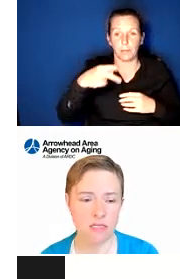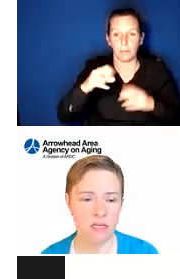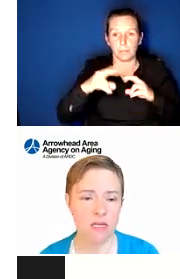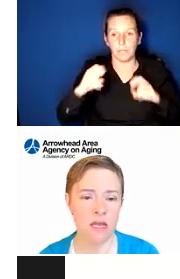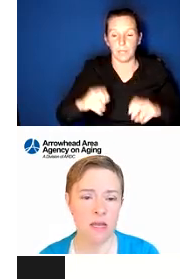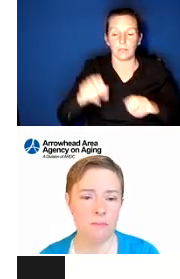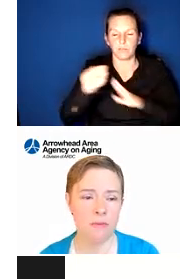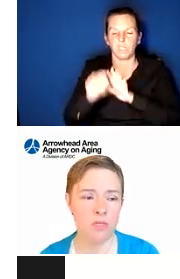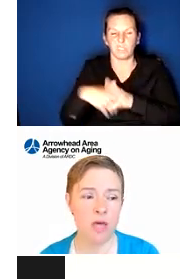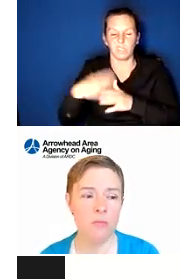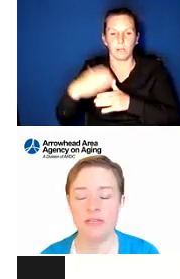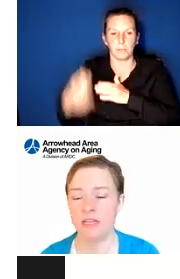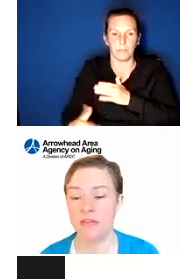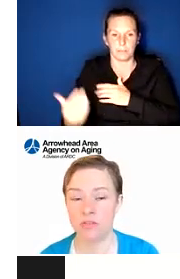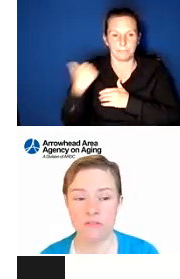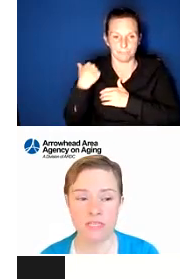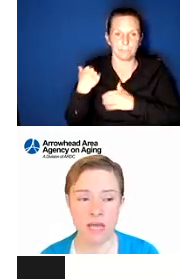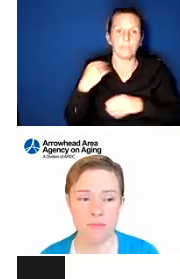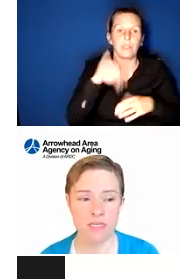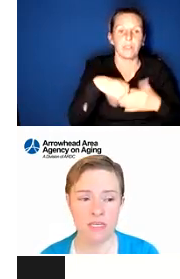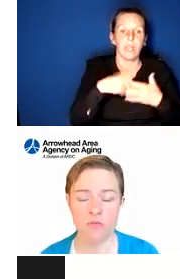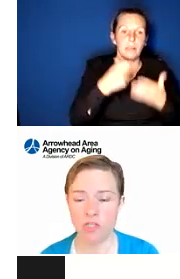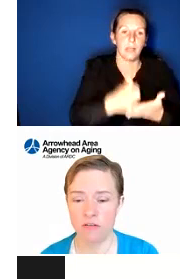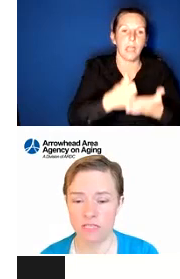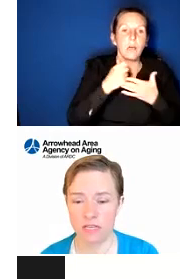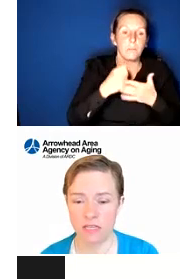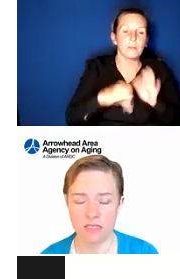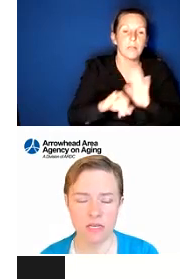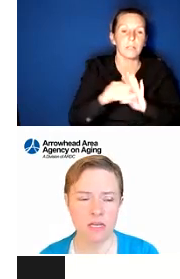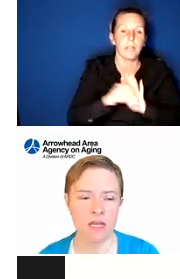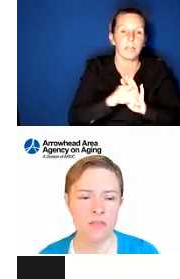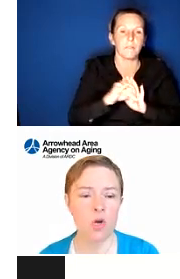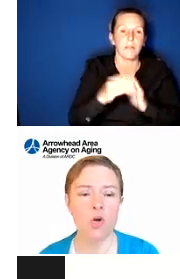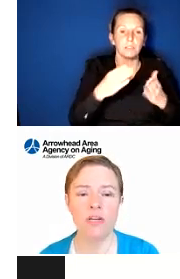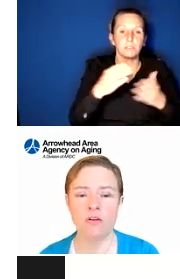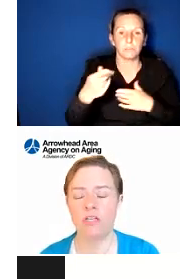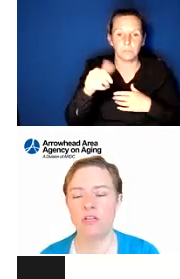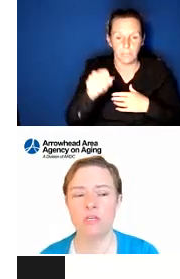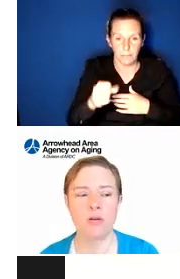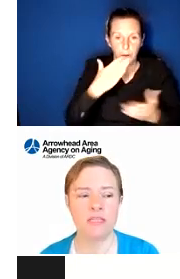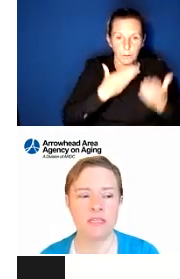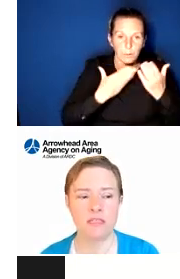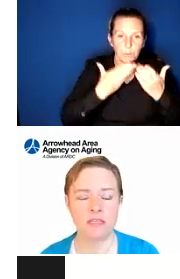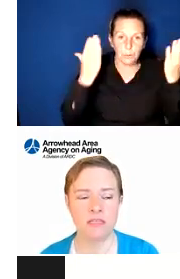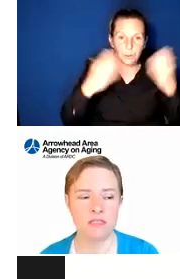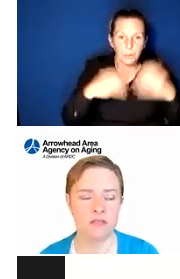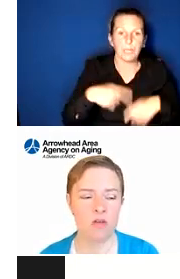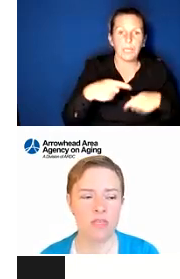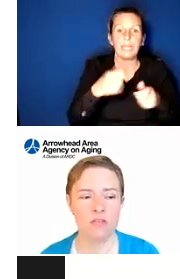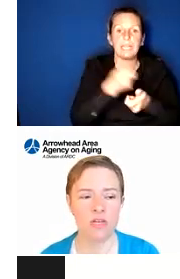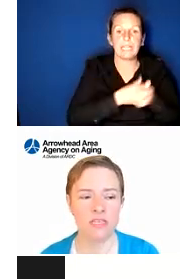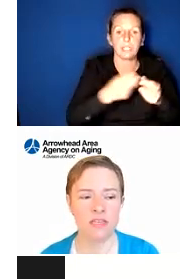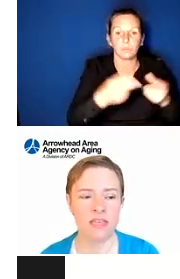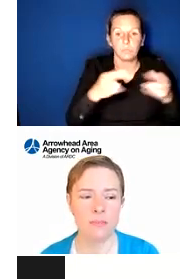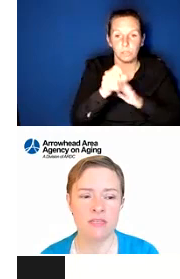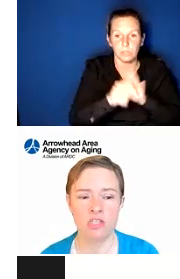states, which helped to identify service gaps in each region of the states. The current iteration of this process is called